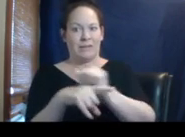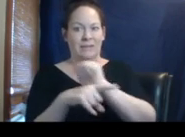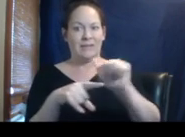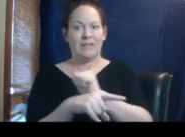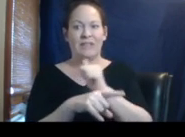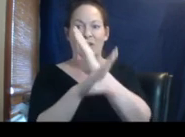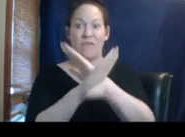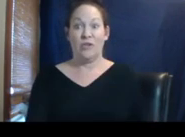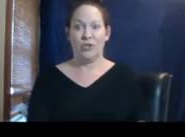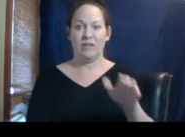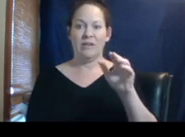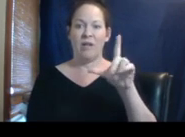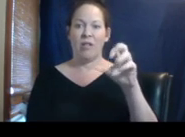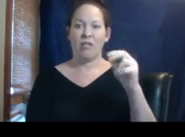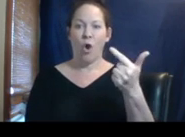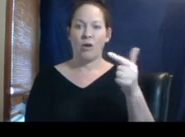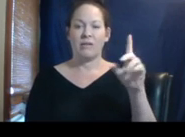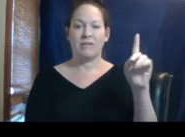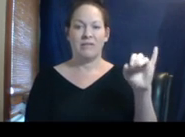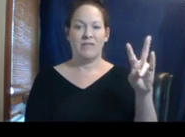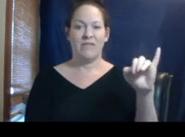long division of polynomials.